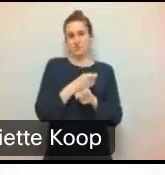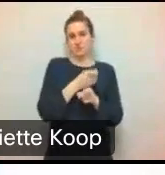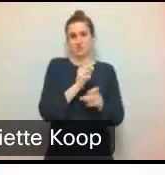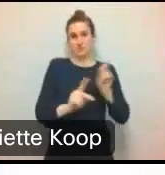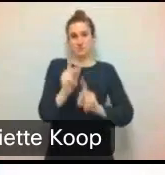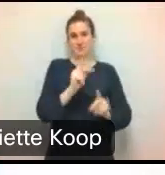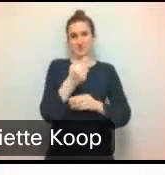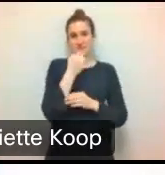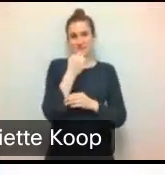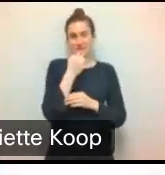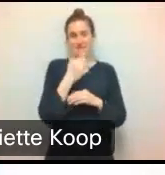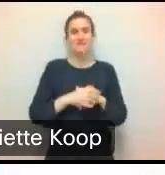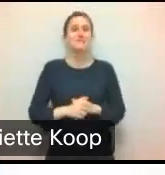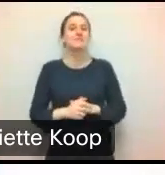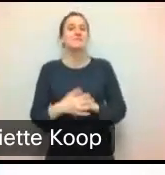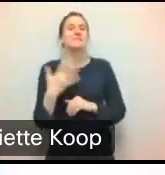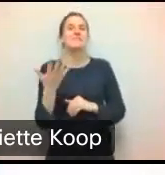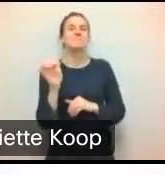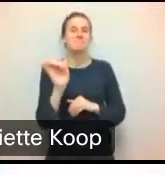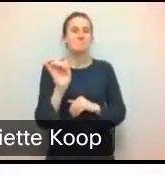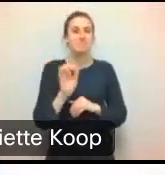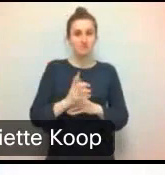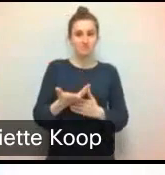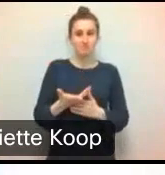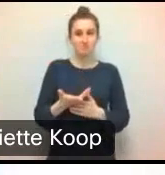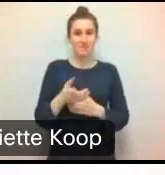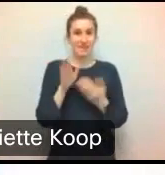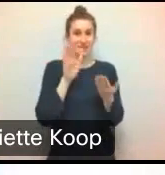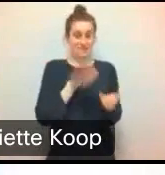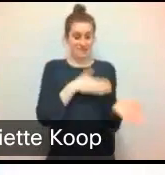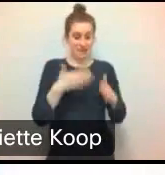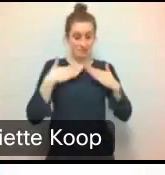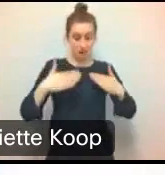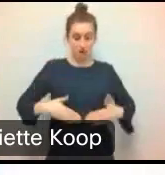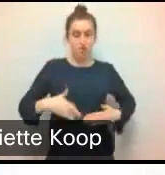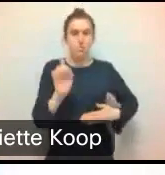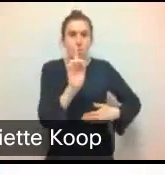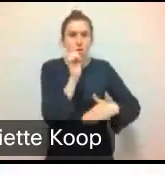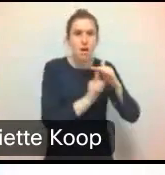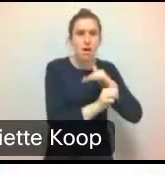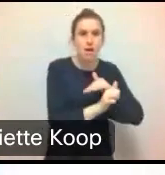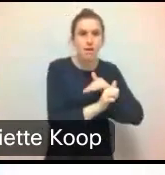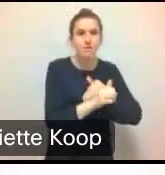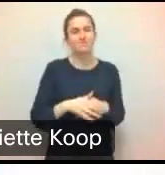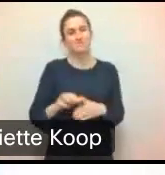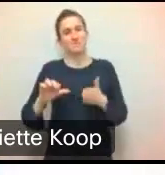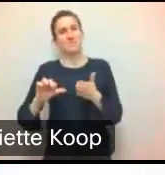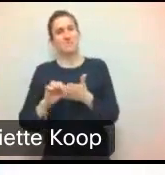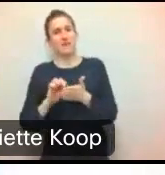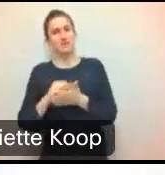say. It goes something like, where can you hide a dead body? And the answer is page 2 of Google